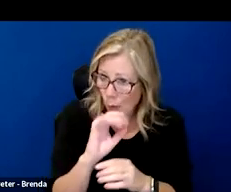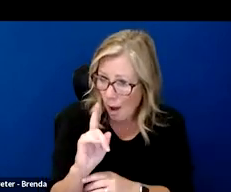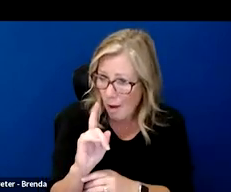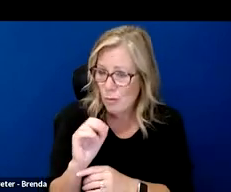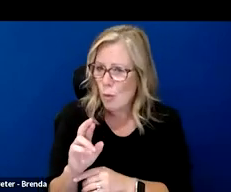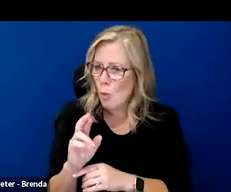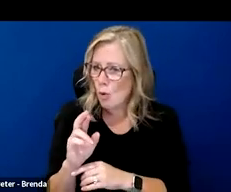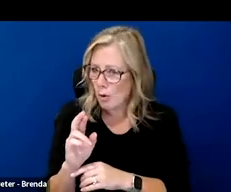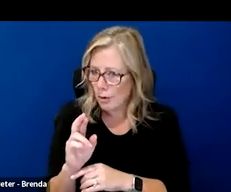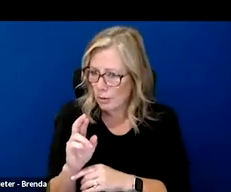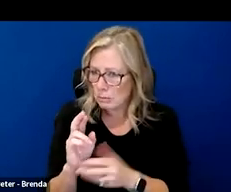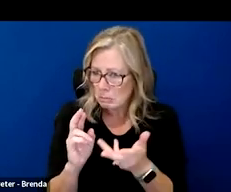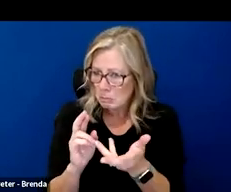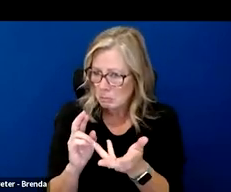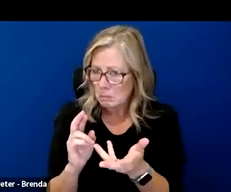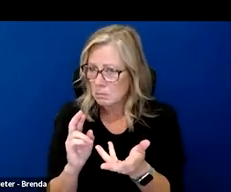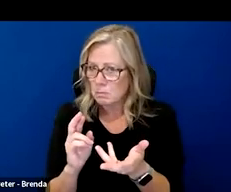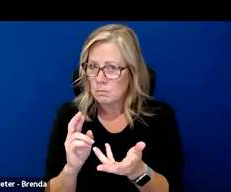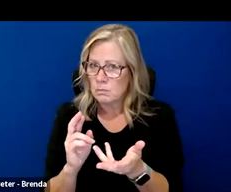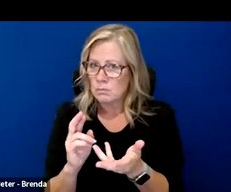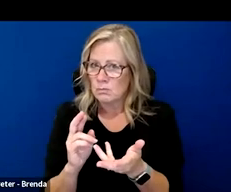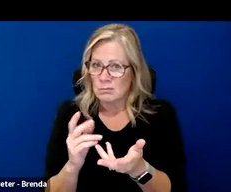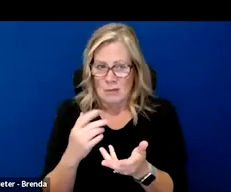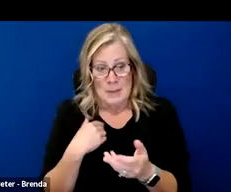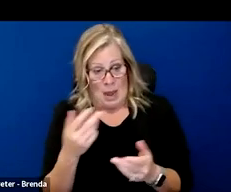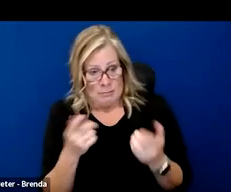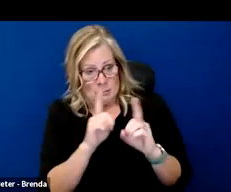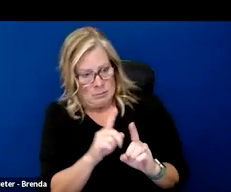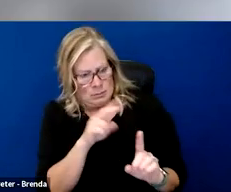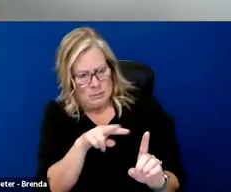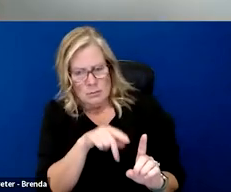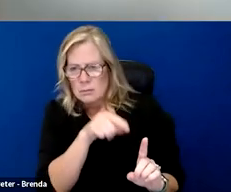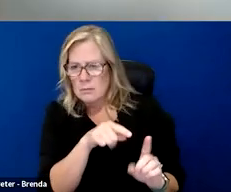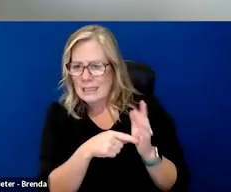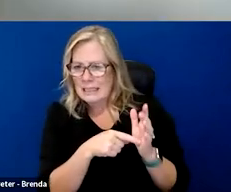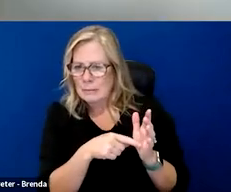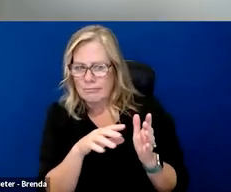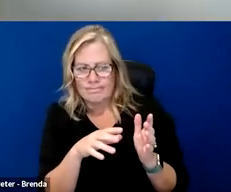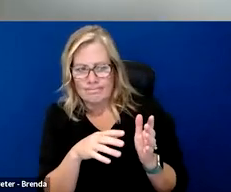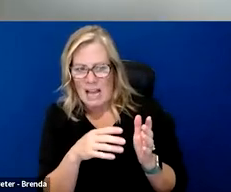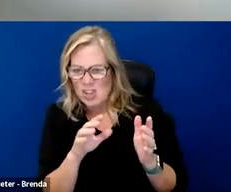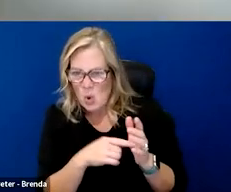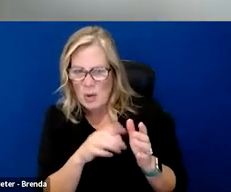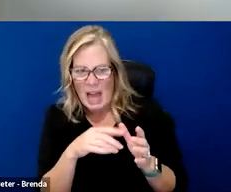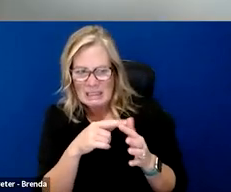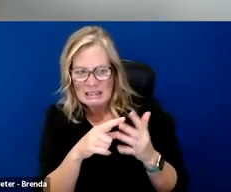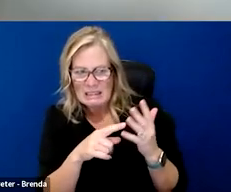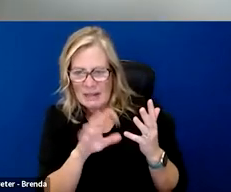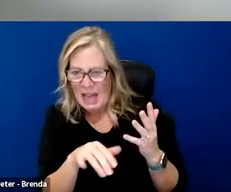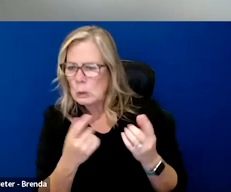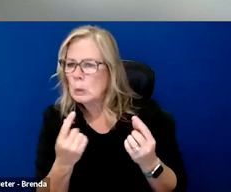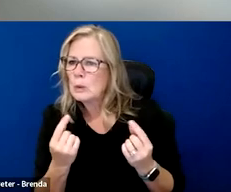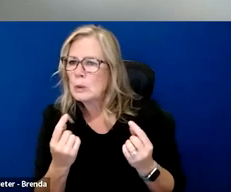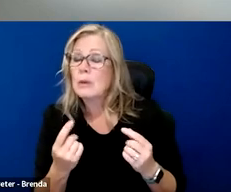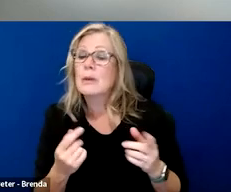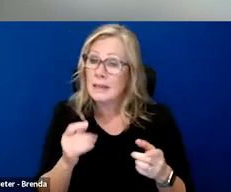point if you're with someone who's experiencing that? Yes. If you're experiencing, for example, fainting,